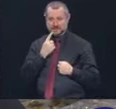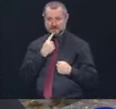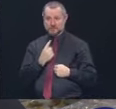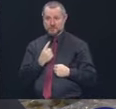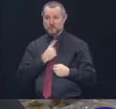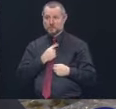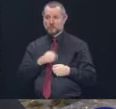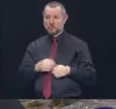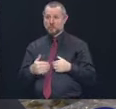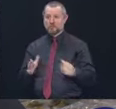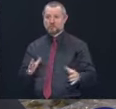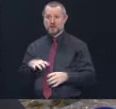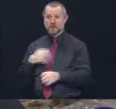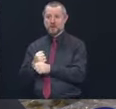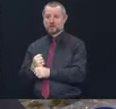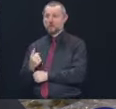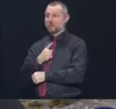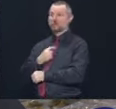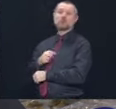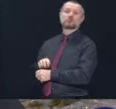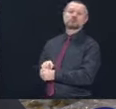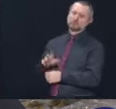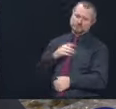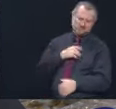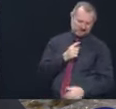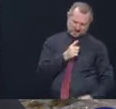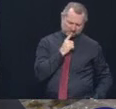the door. Right?